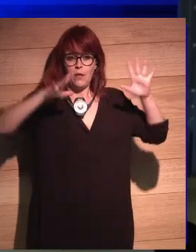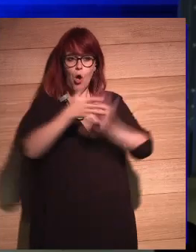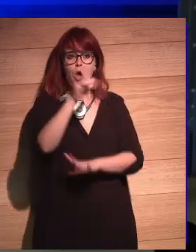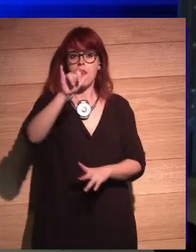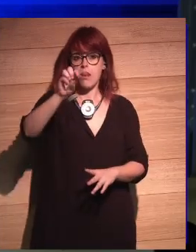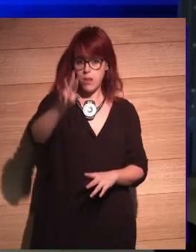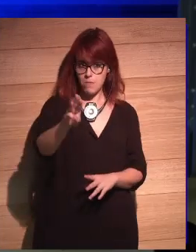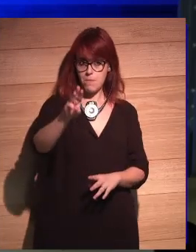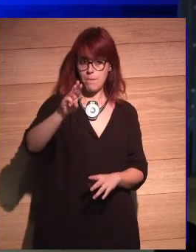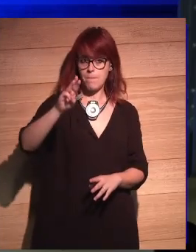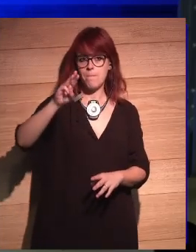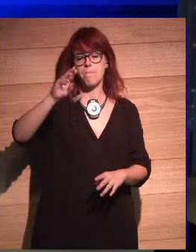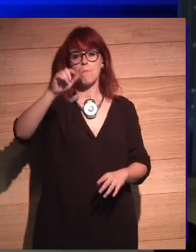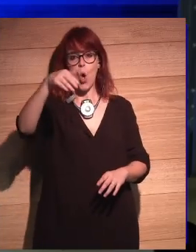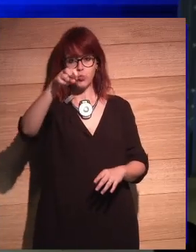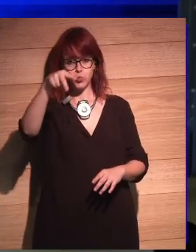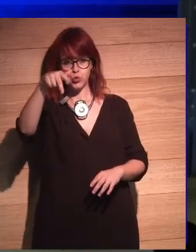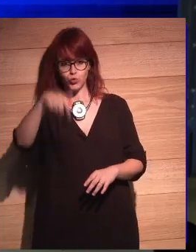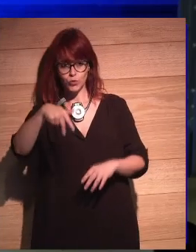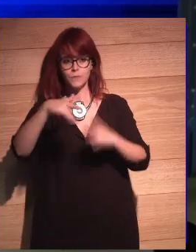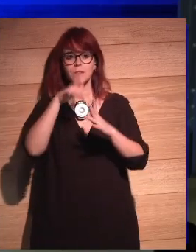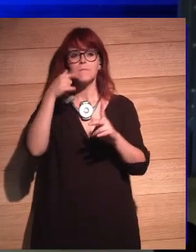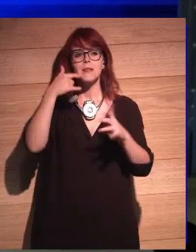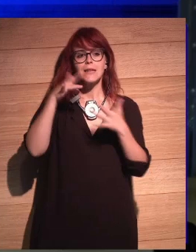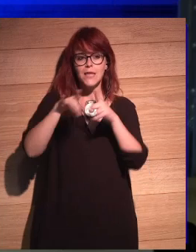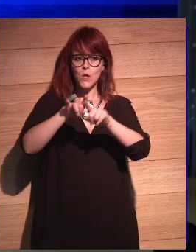with Ultra Haptics to do some of this stuff.